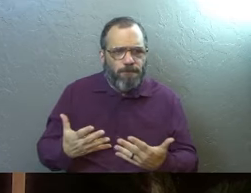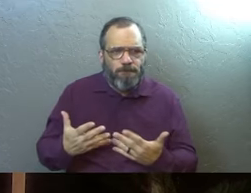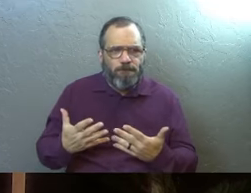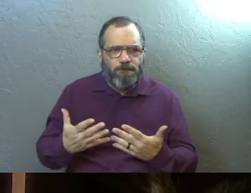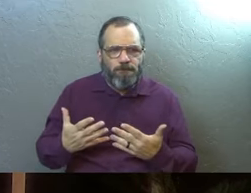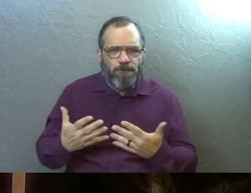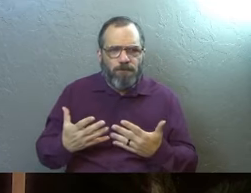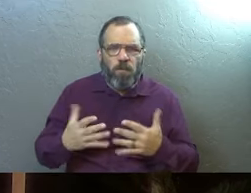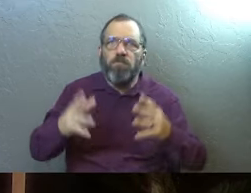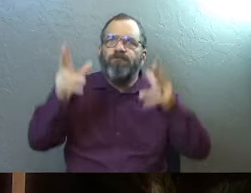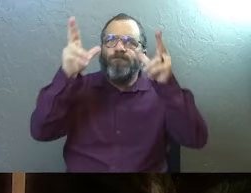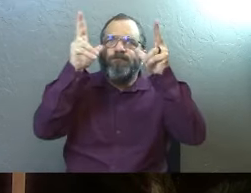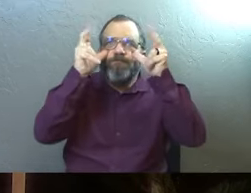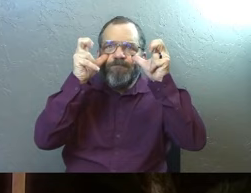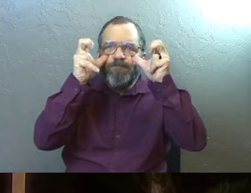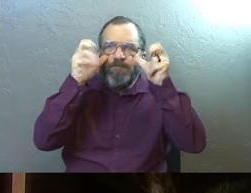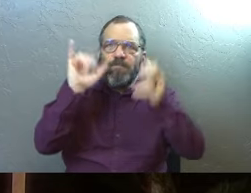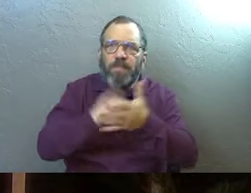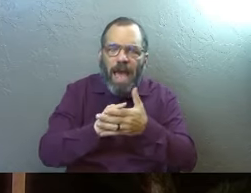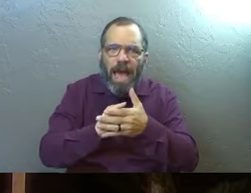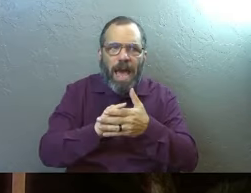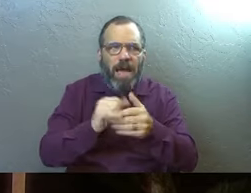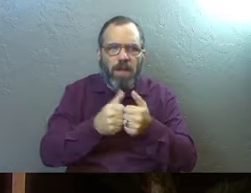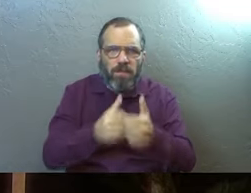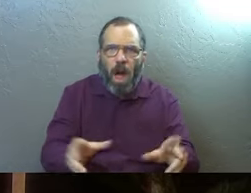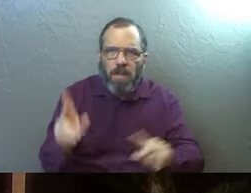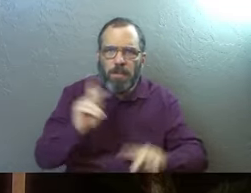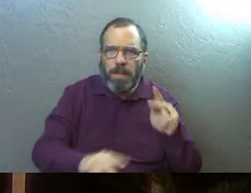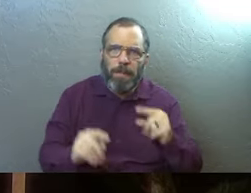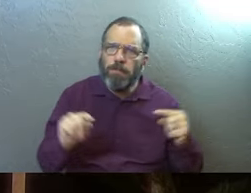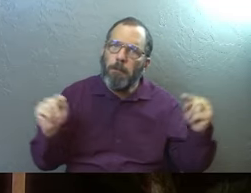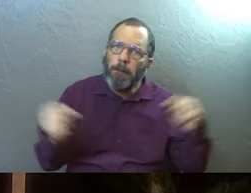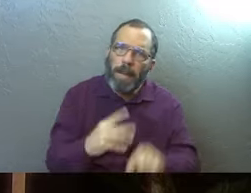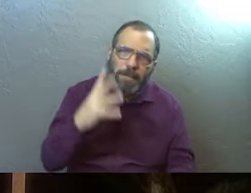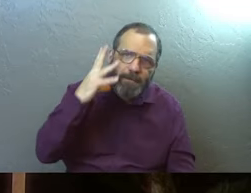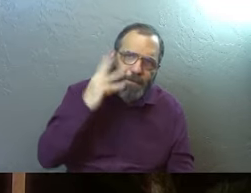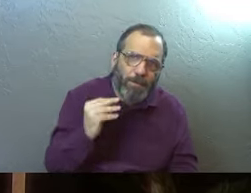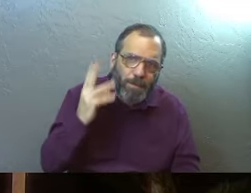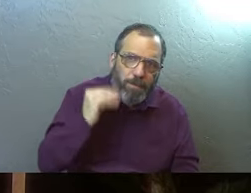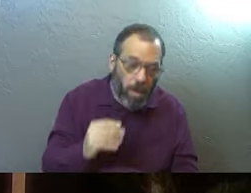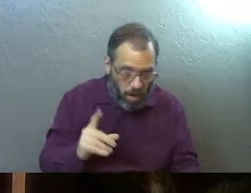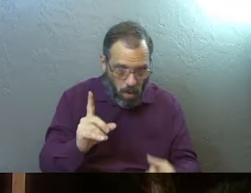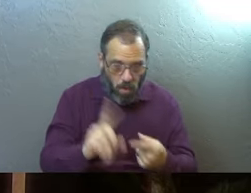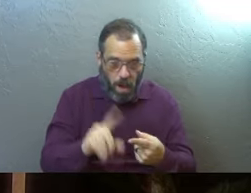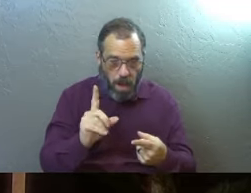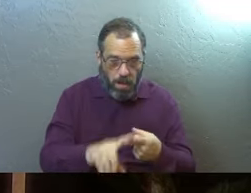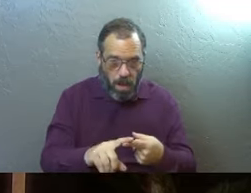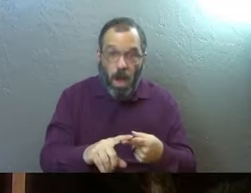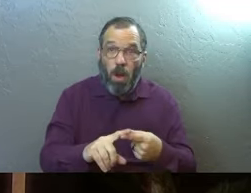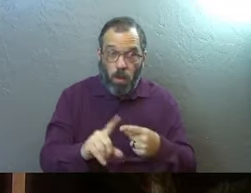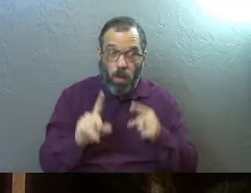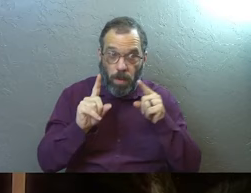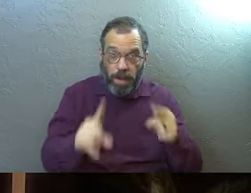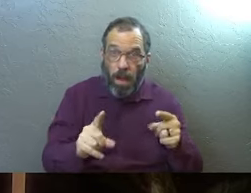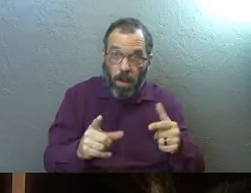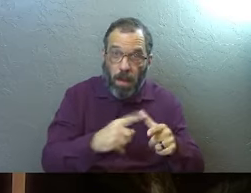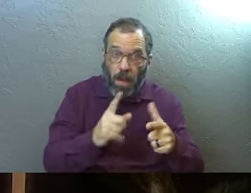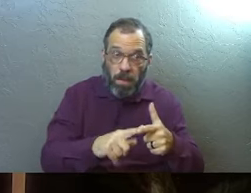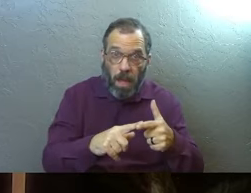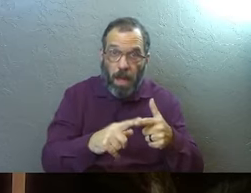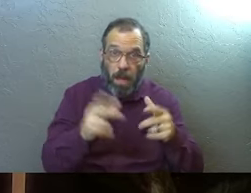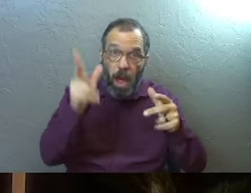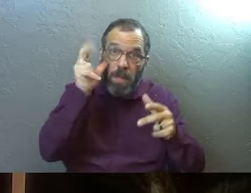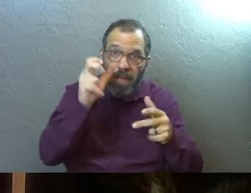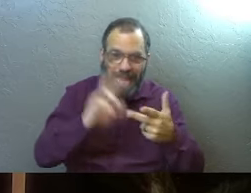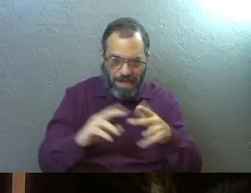go there, places of loss, places of pain. Not only did we go there, but then we